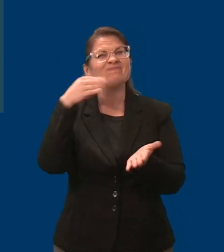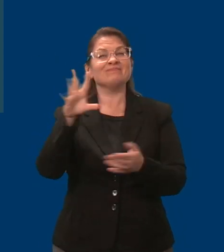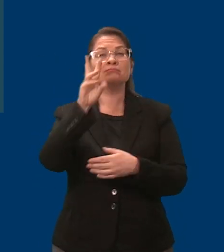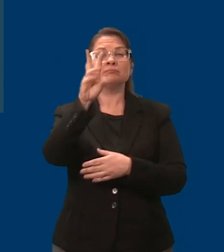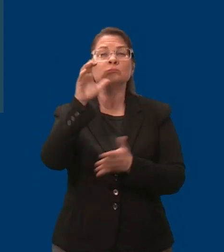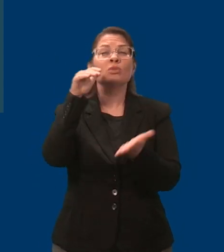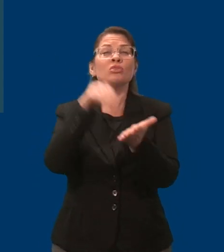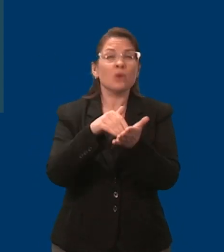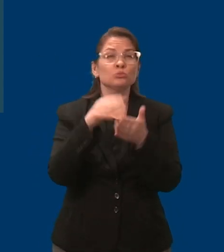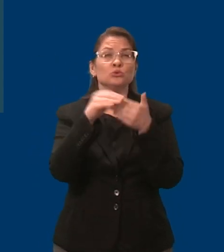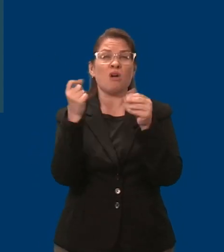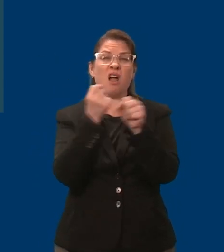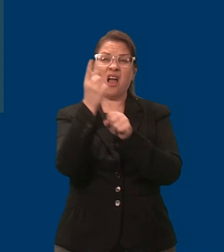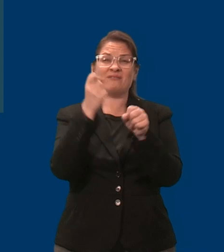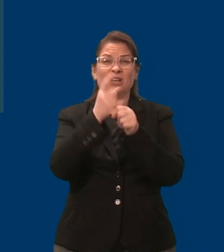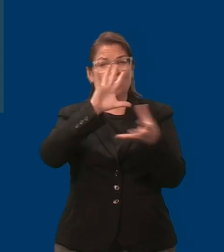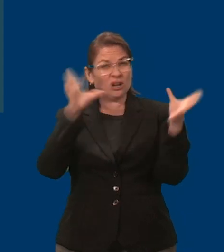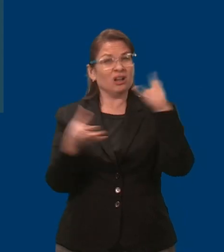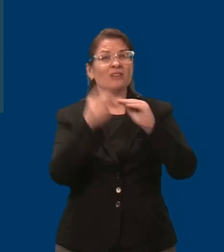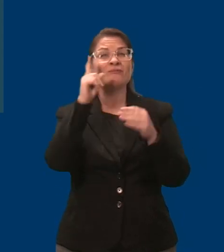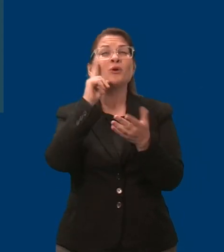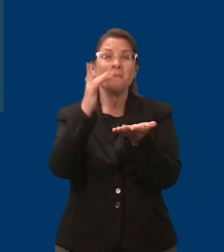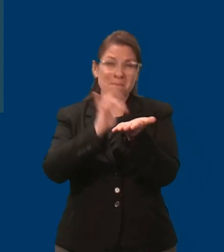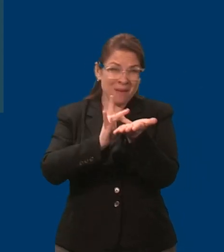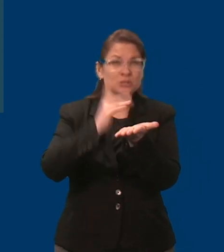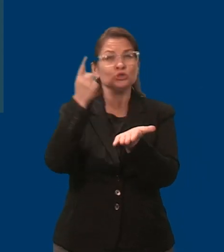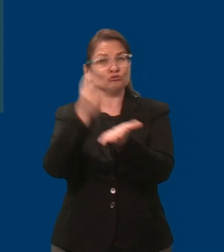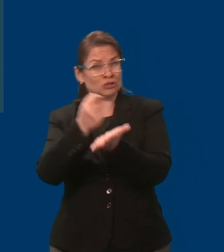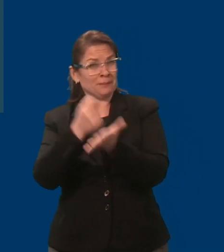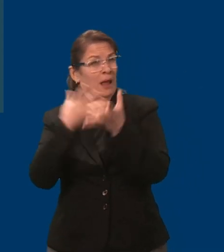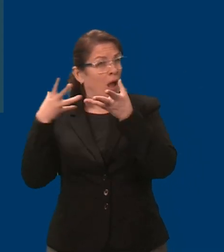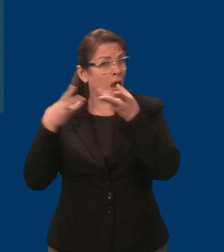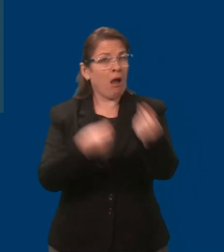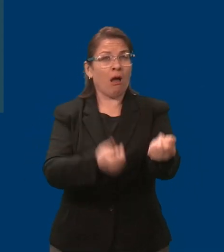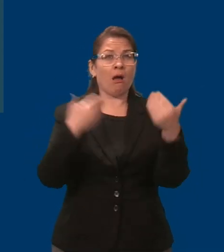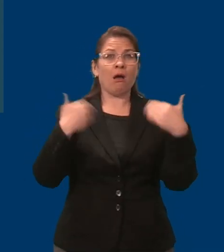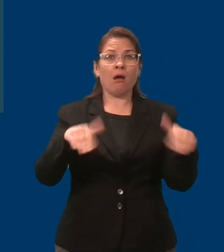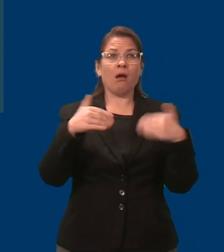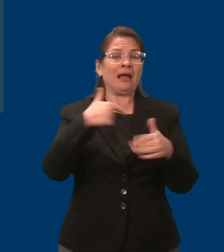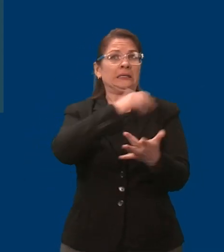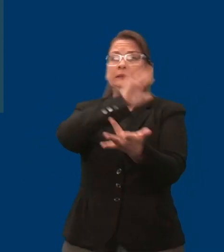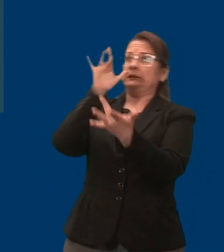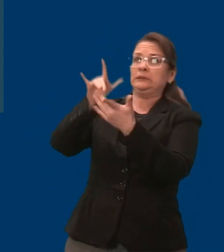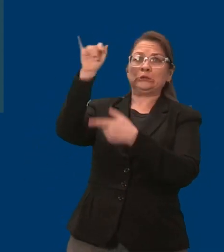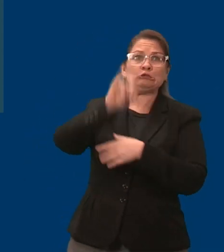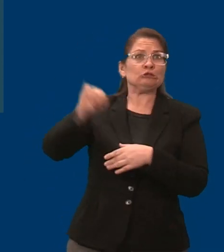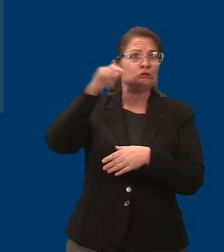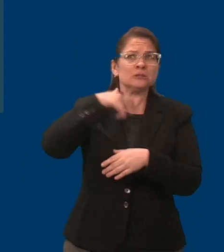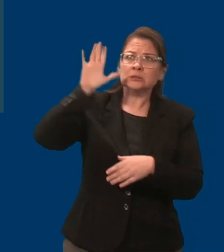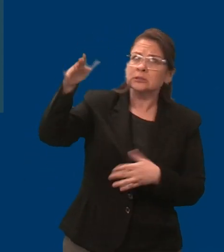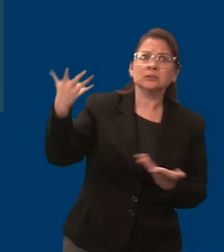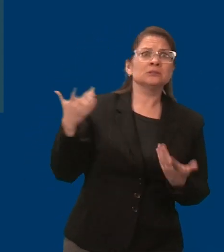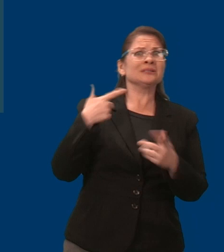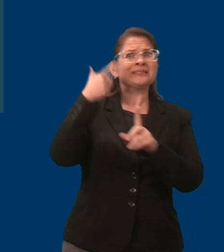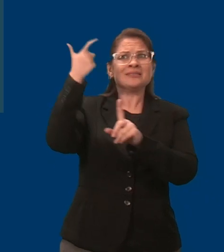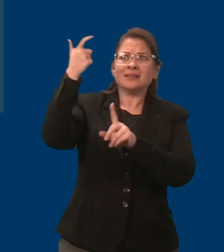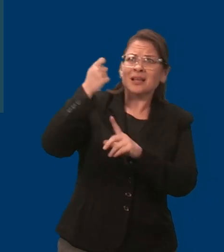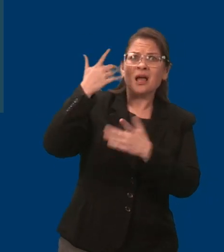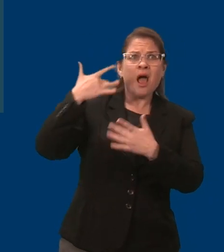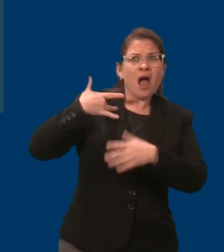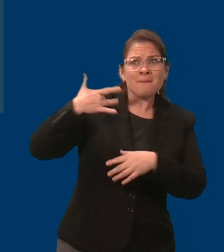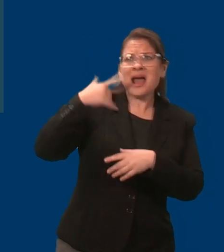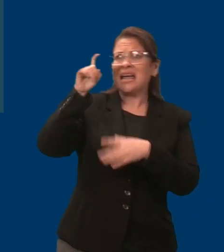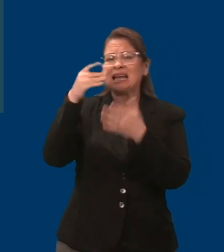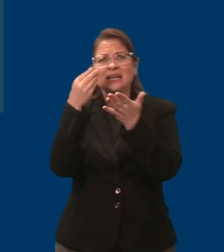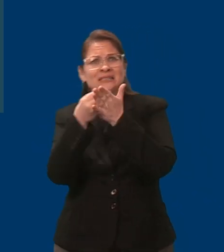hospital advised us we needed to call our insurance immediately and also look into applying for medical assistance. They told us the life-saving treatment for